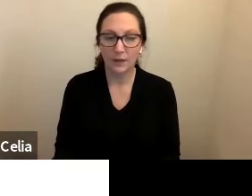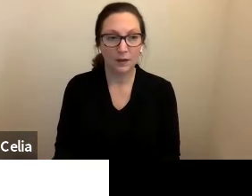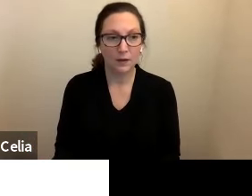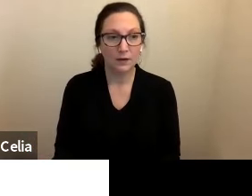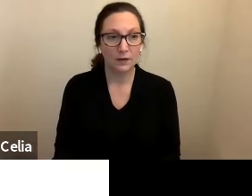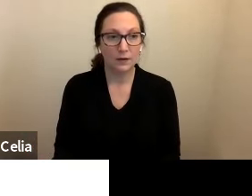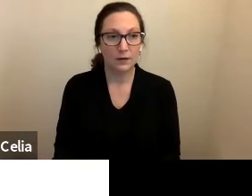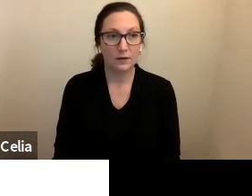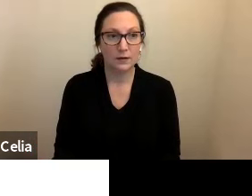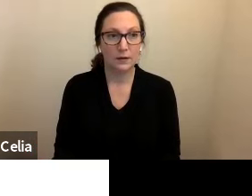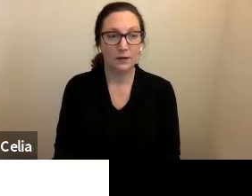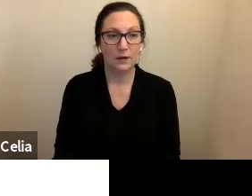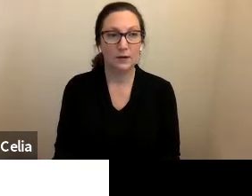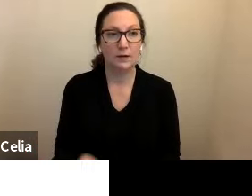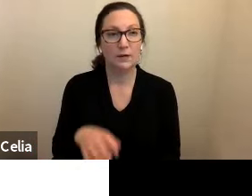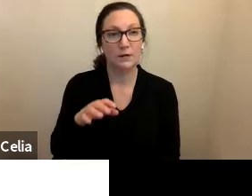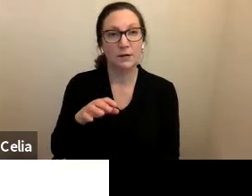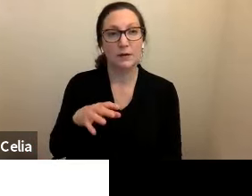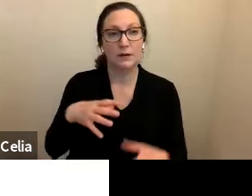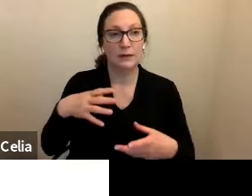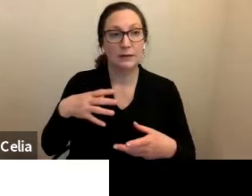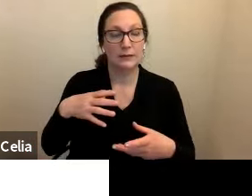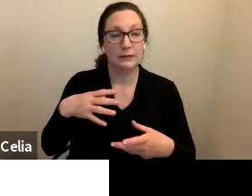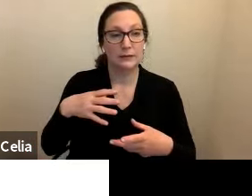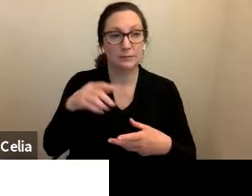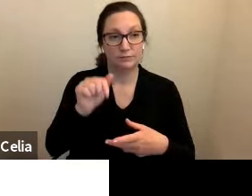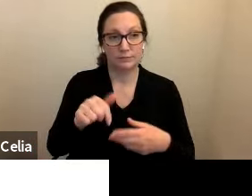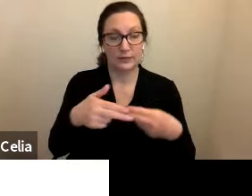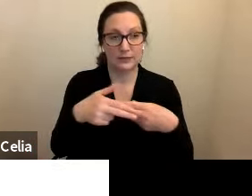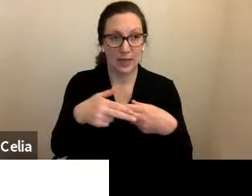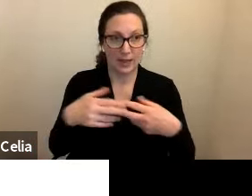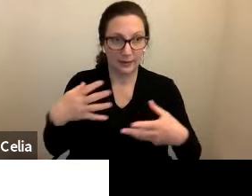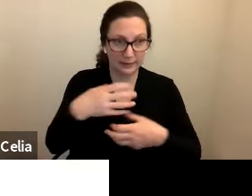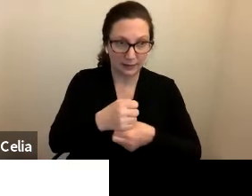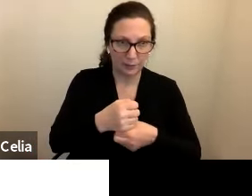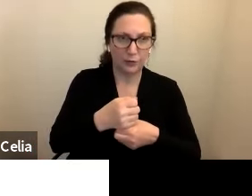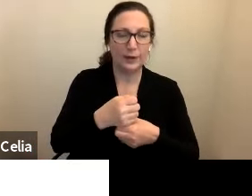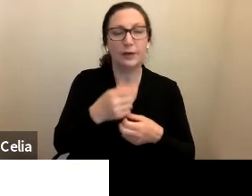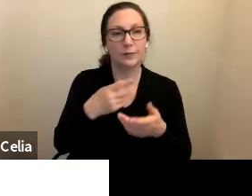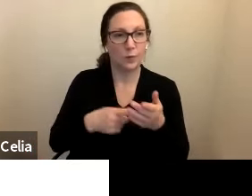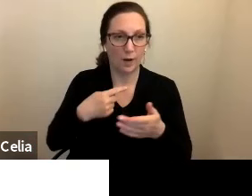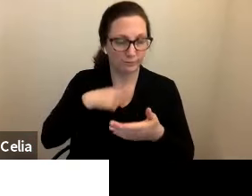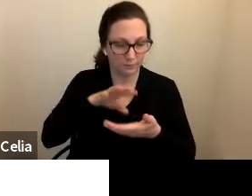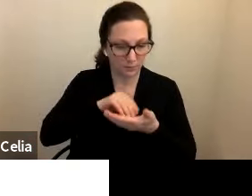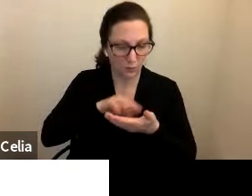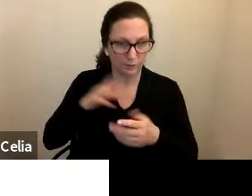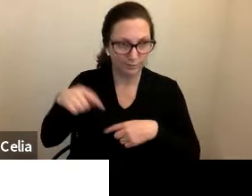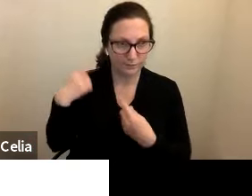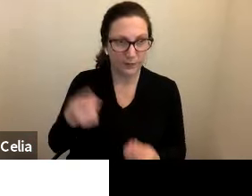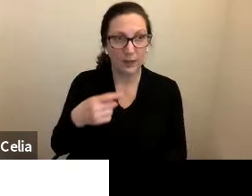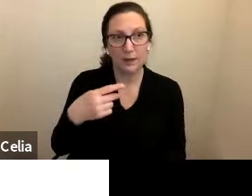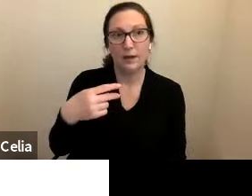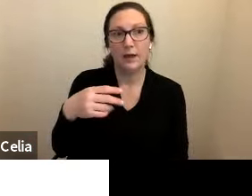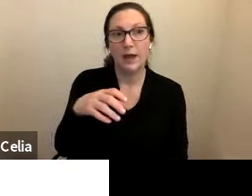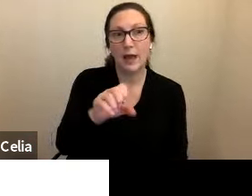So here is just a summary of lessons from the SAT and ACT. We have